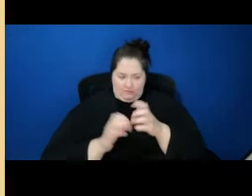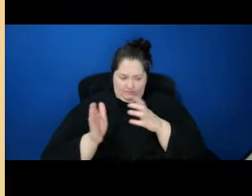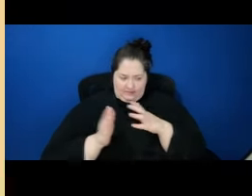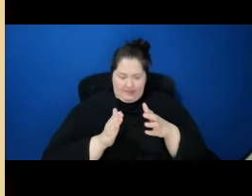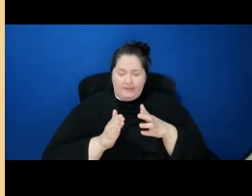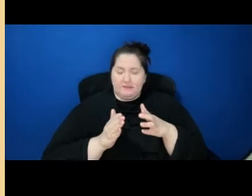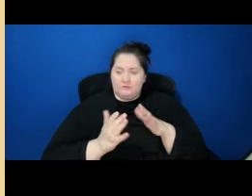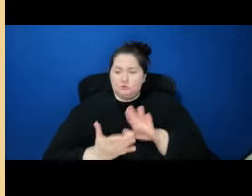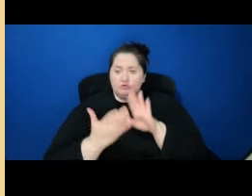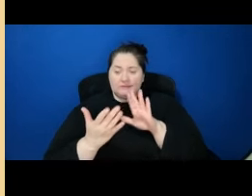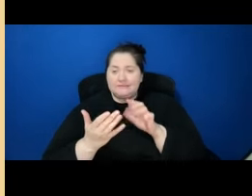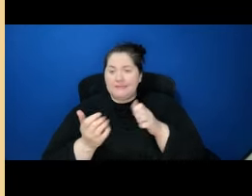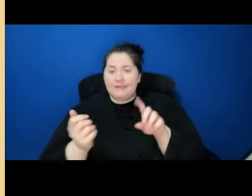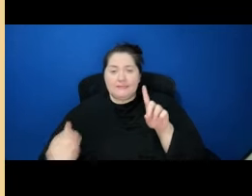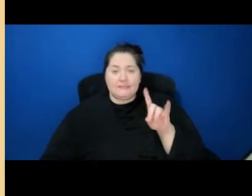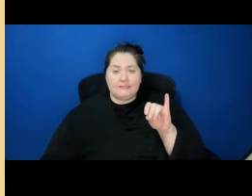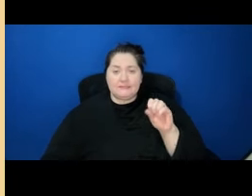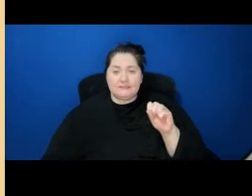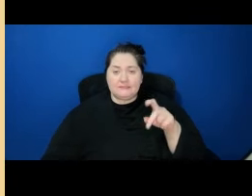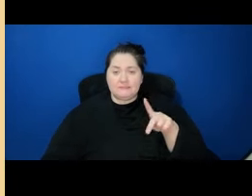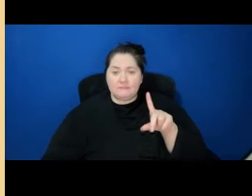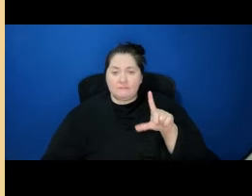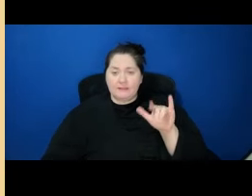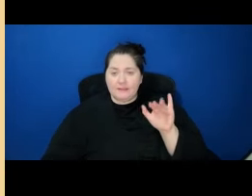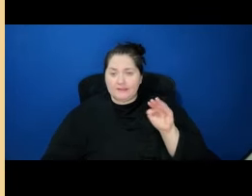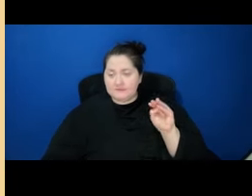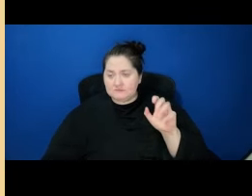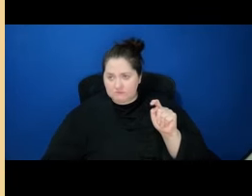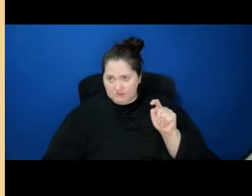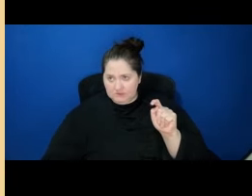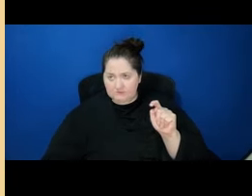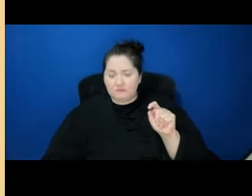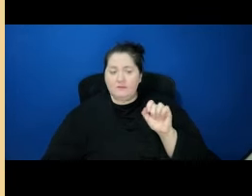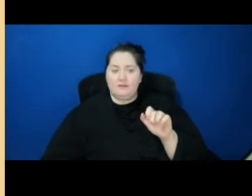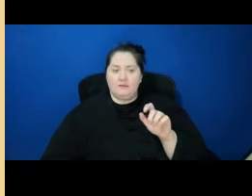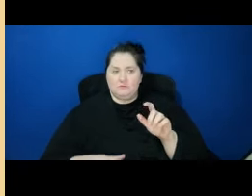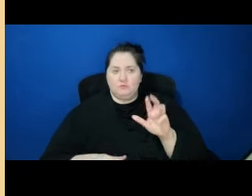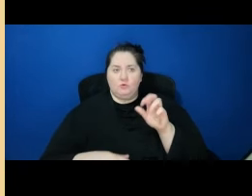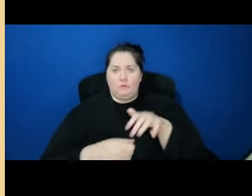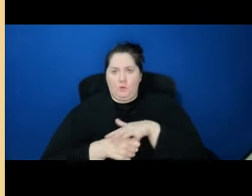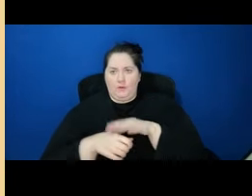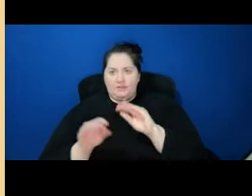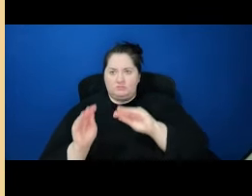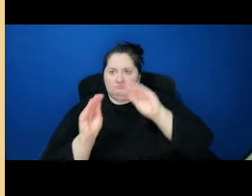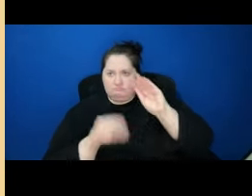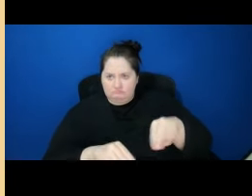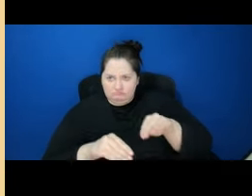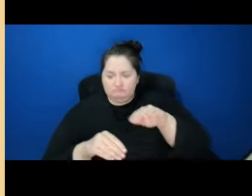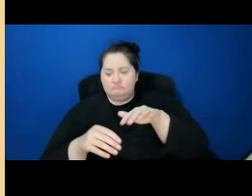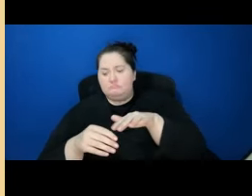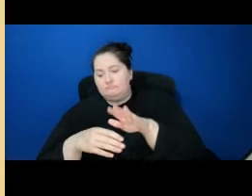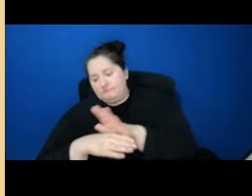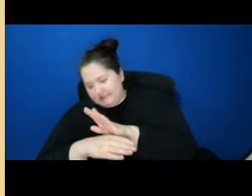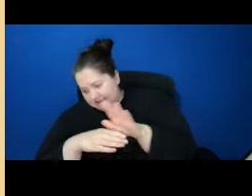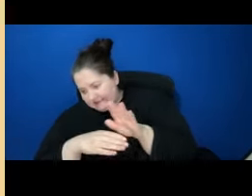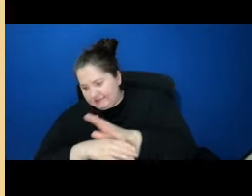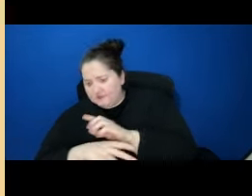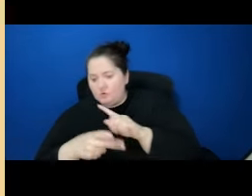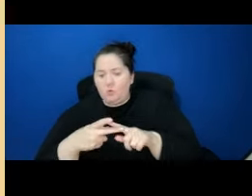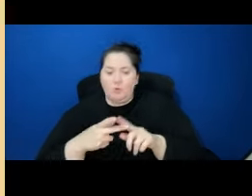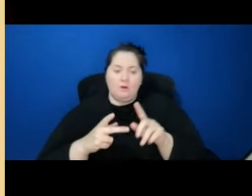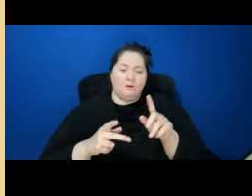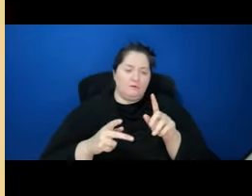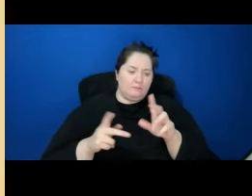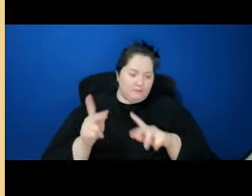displacement. So displacement is the relocation of residents or businesses from an area due to the burdens that are